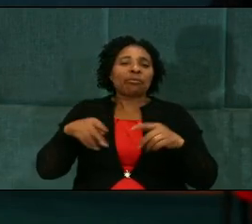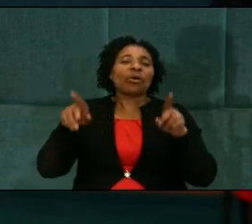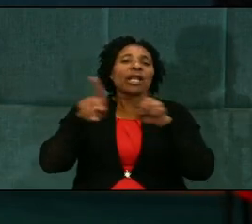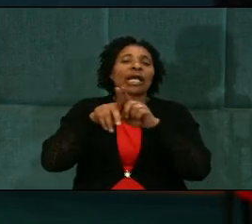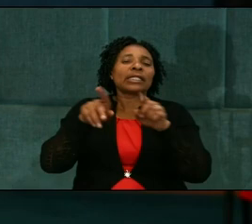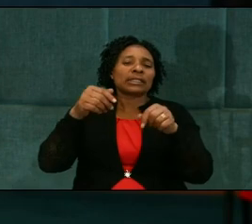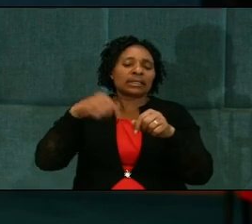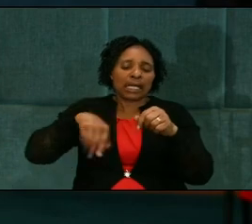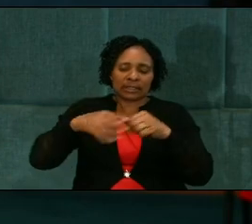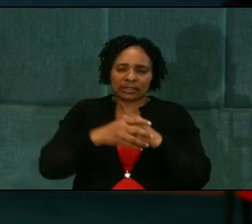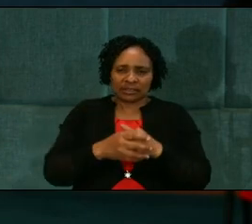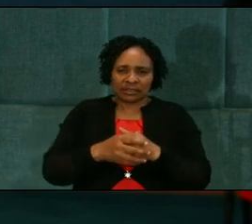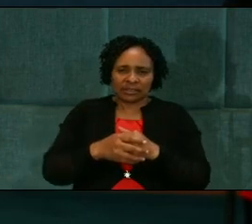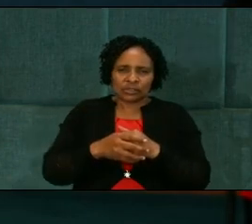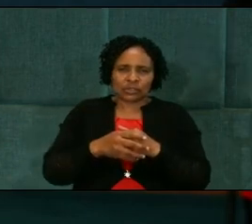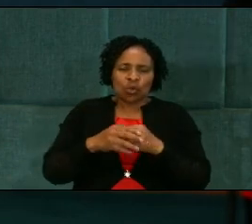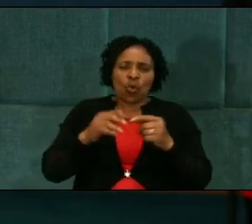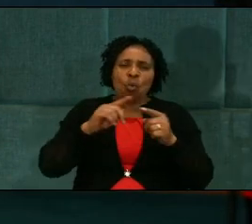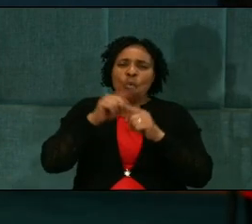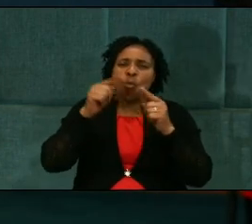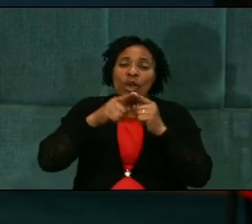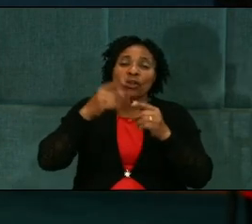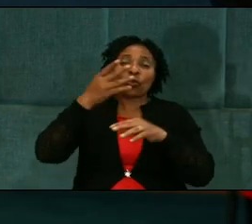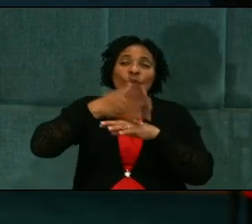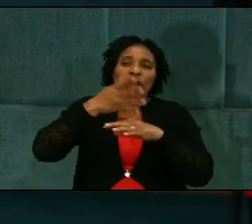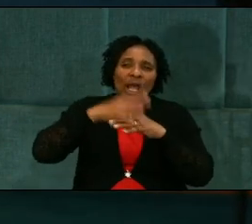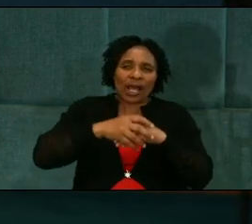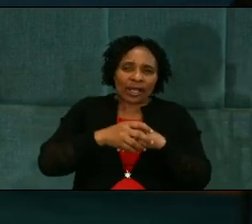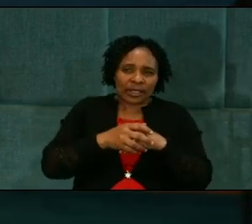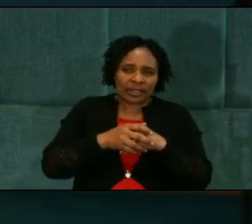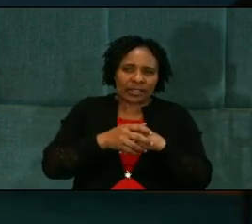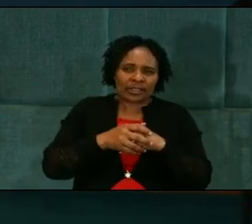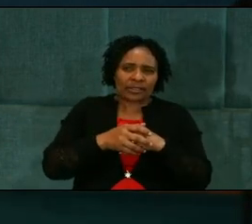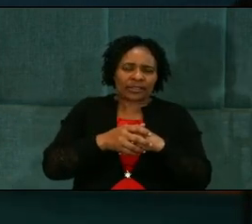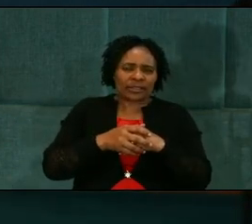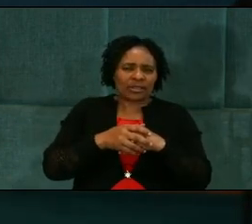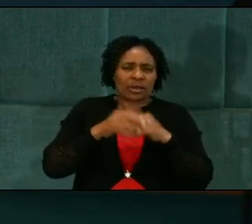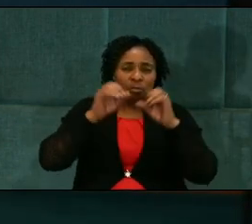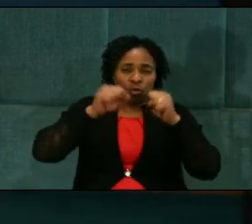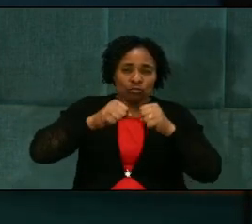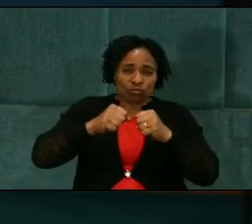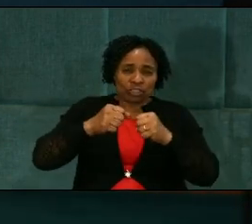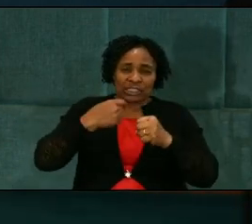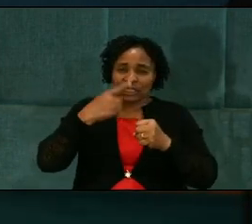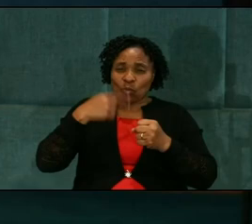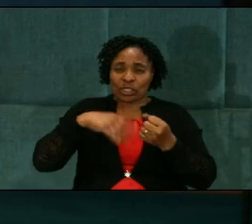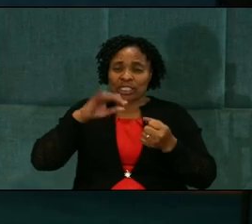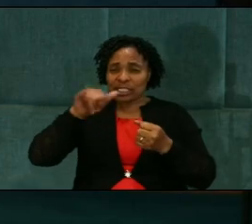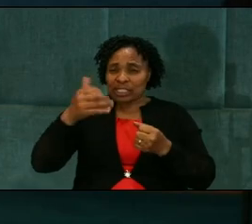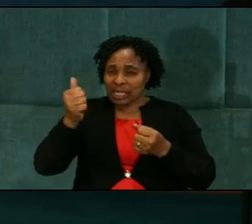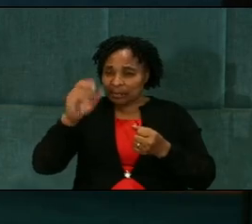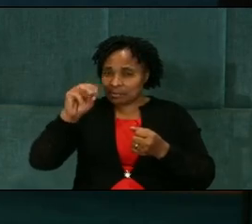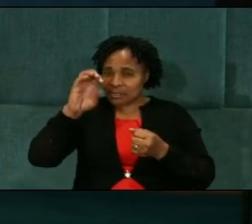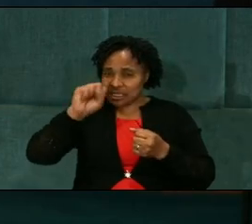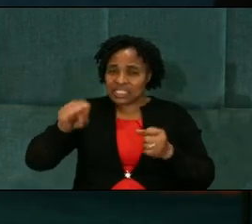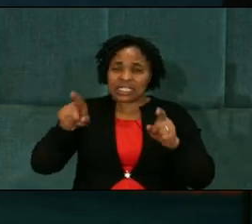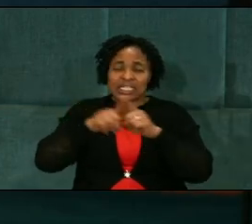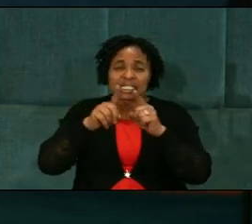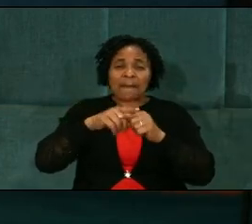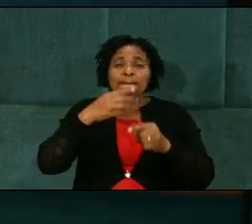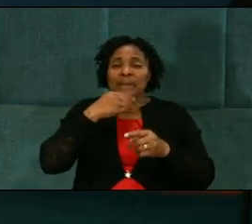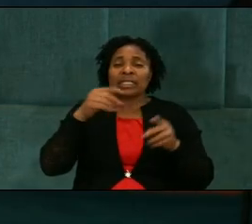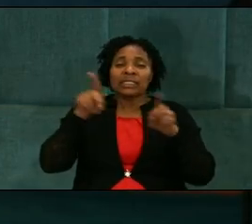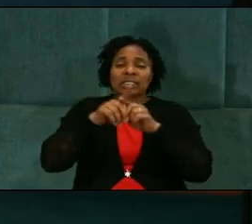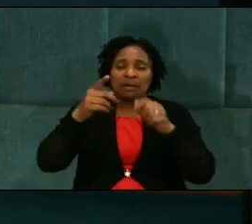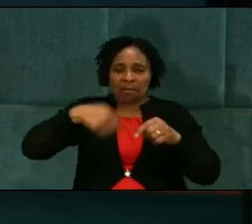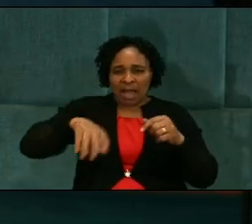Amen. When Elijah prayed and locked up heaven for 3.5 years, James says he was an ordinary man like us. Where is the